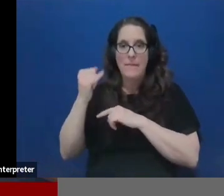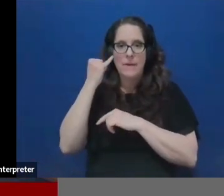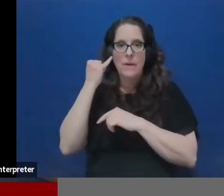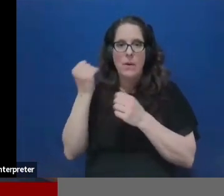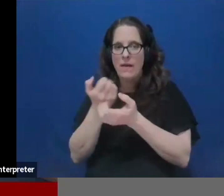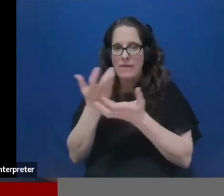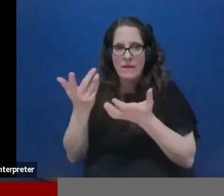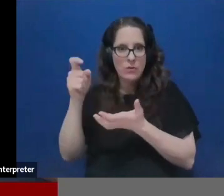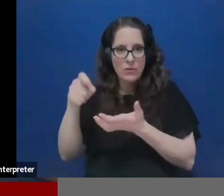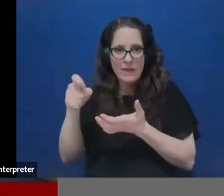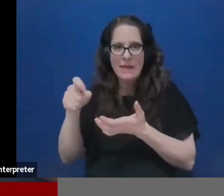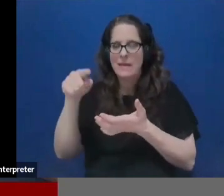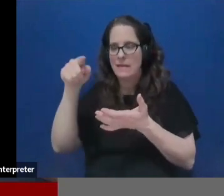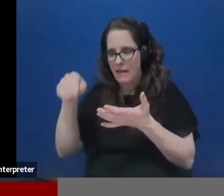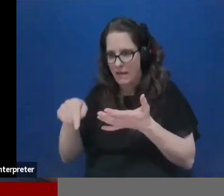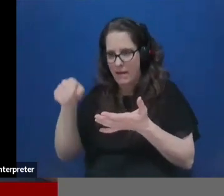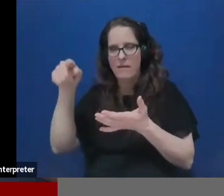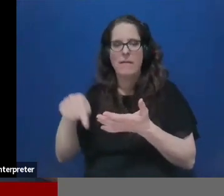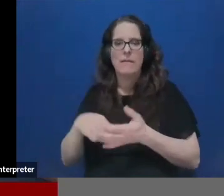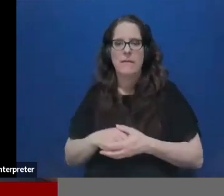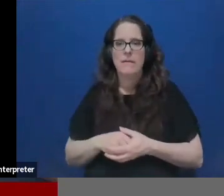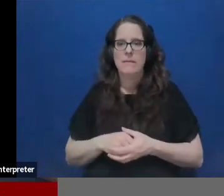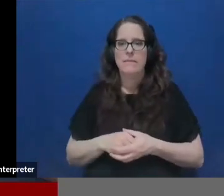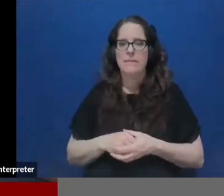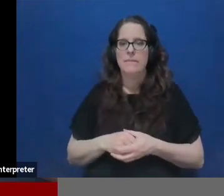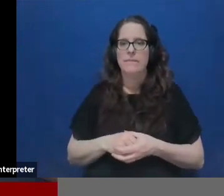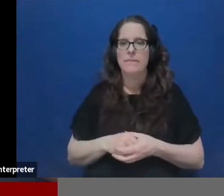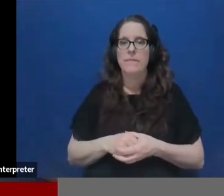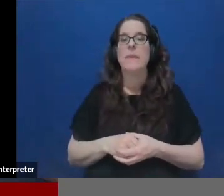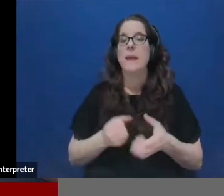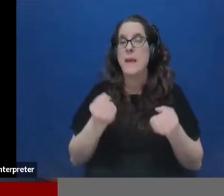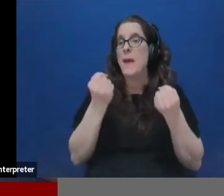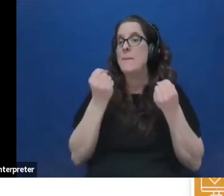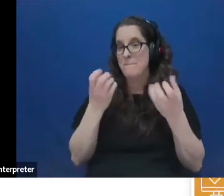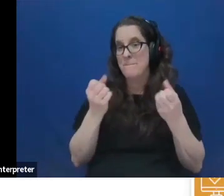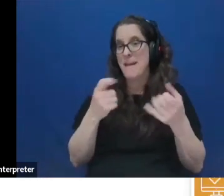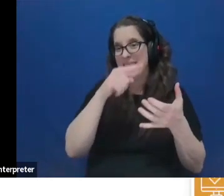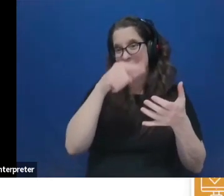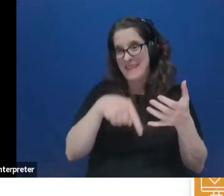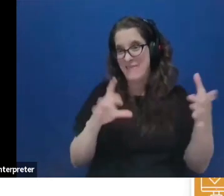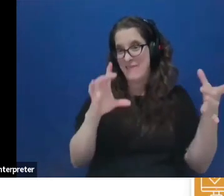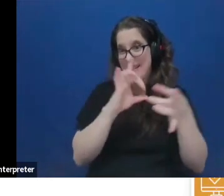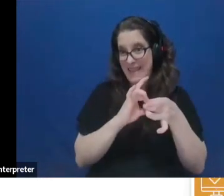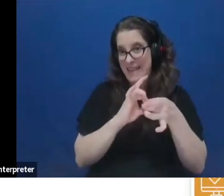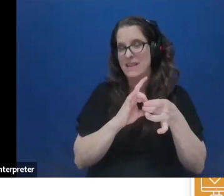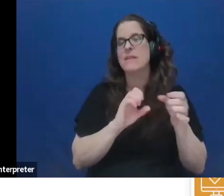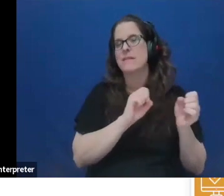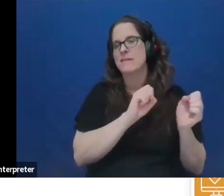address, information, that kind of thing. A lot of this goes back to DDA,